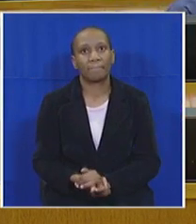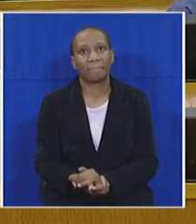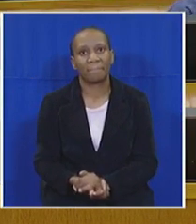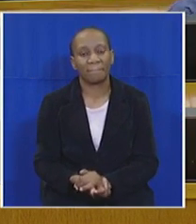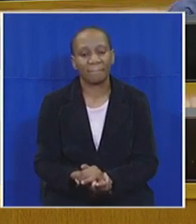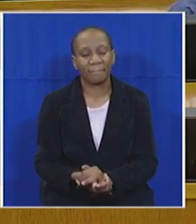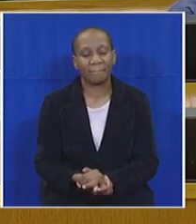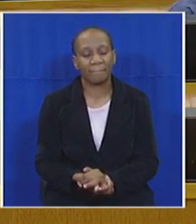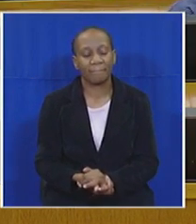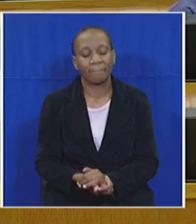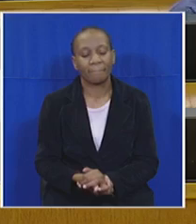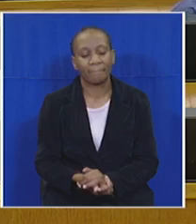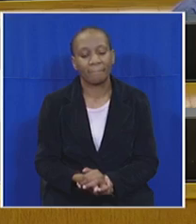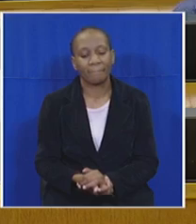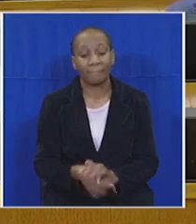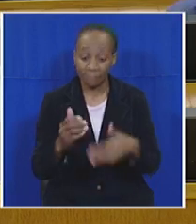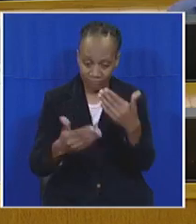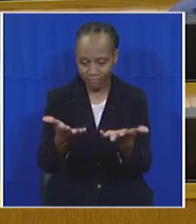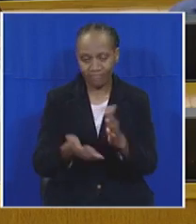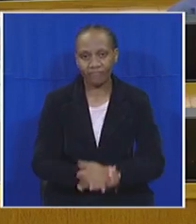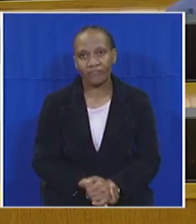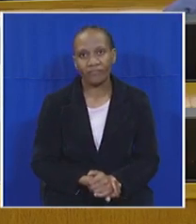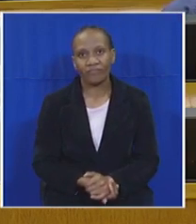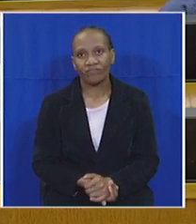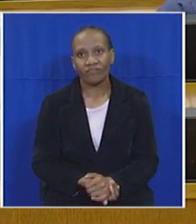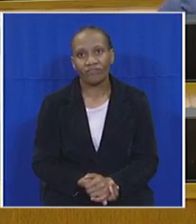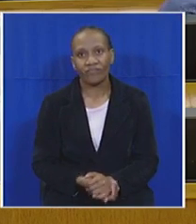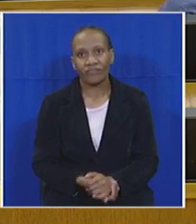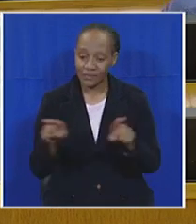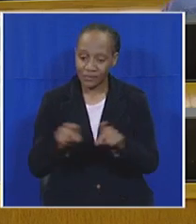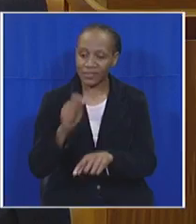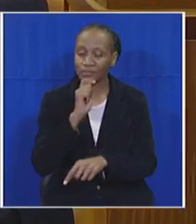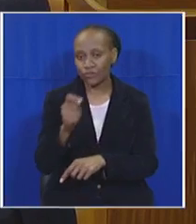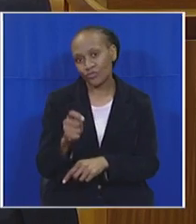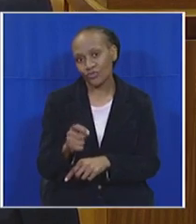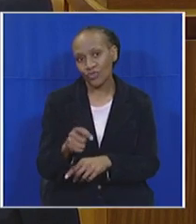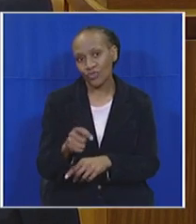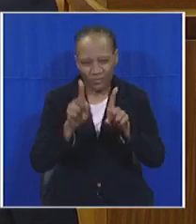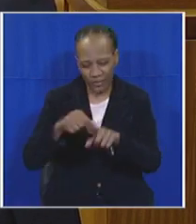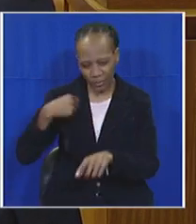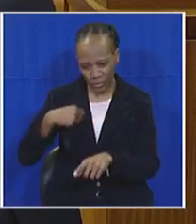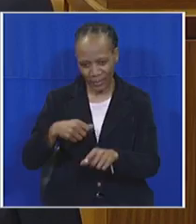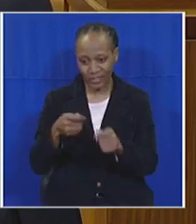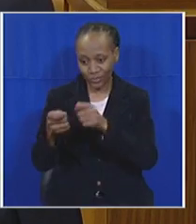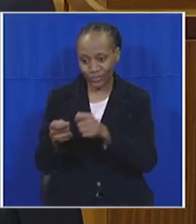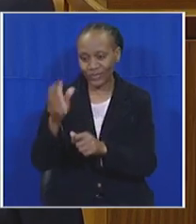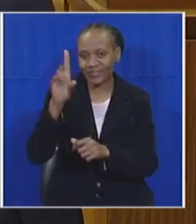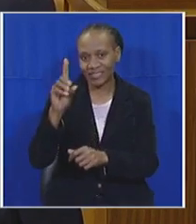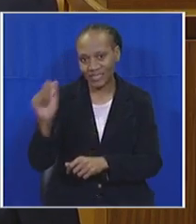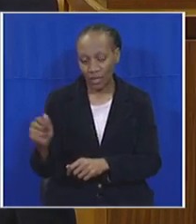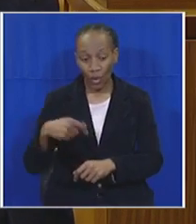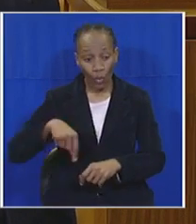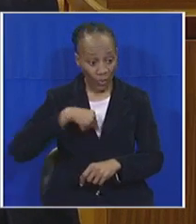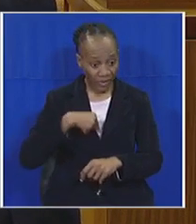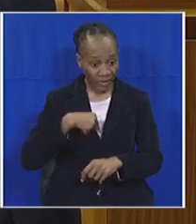same is... Proceed. And the same is true in DA-governed municipalities, because where we govern, there are